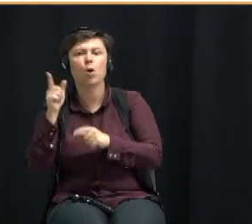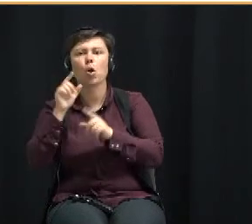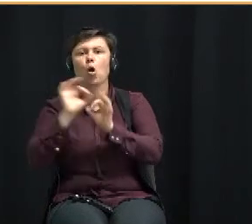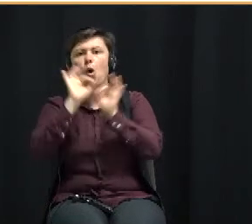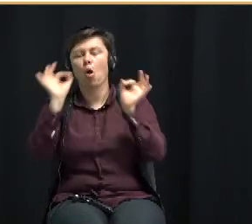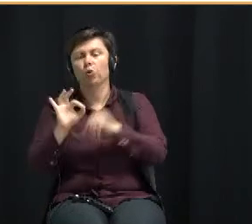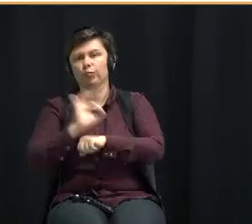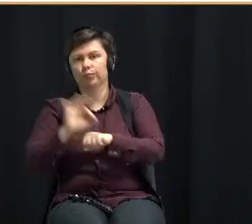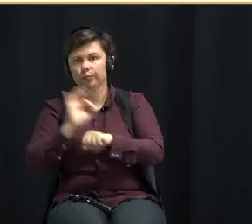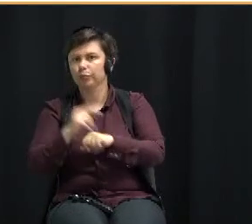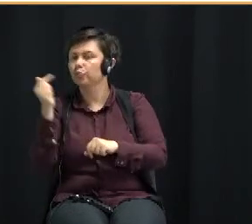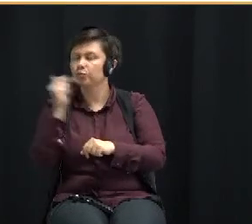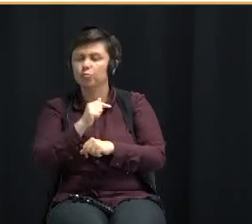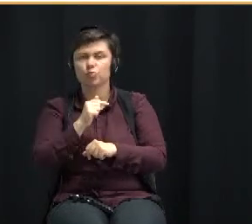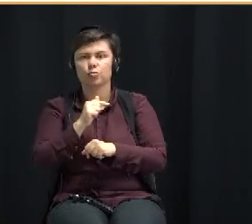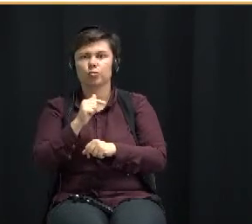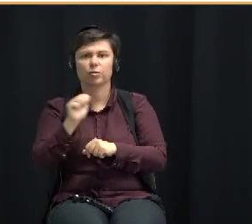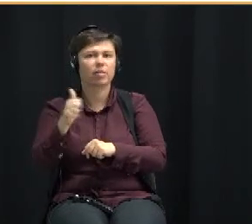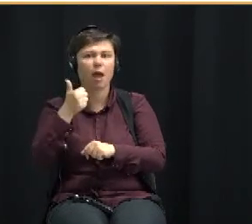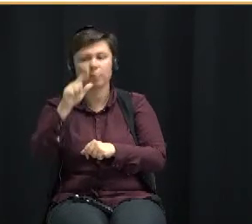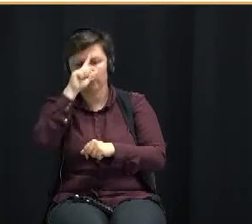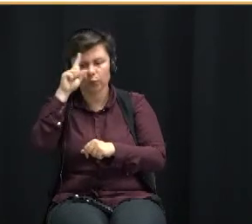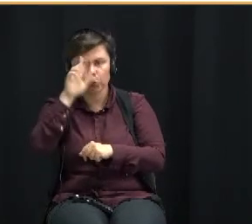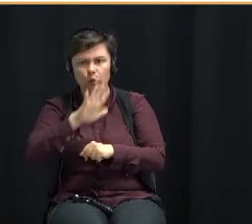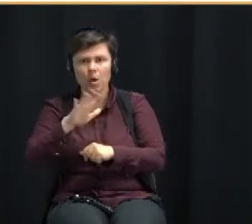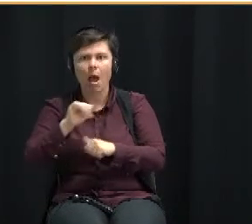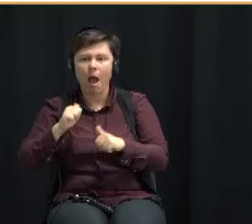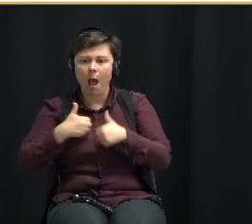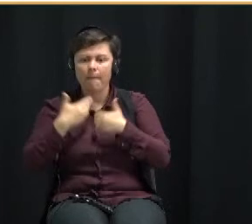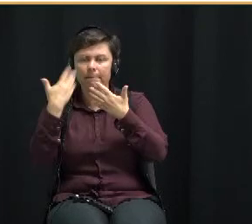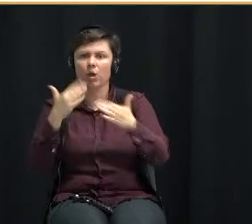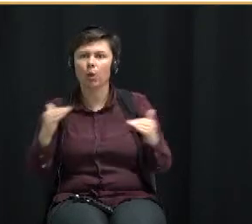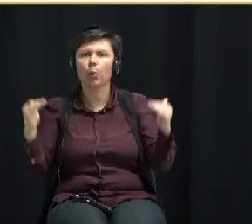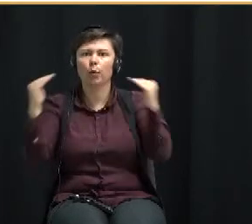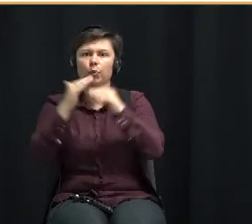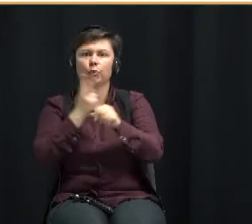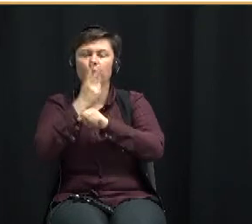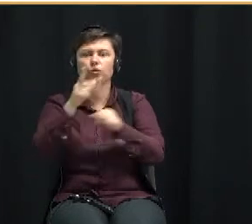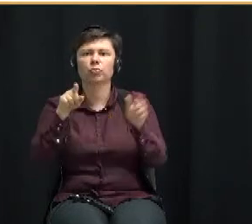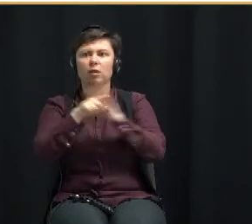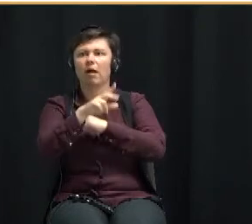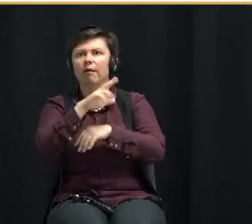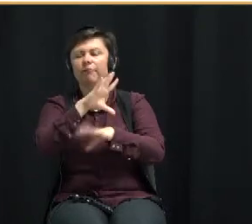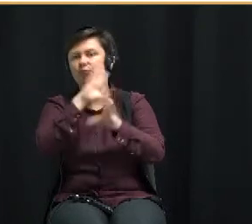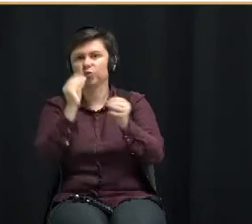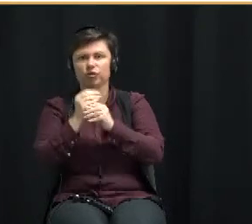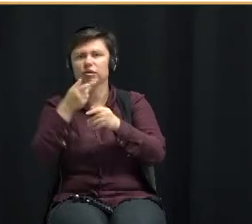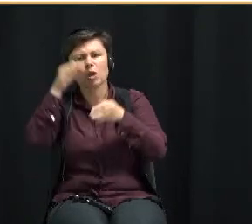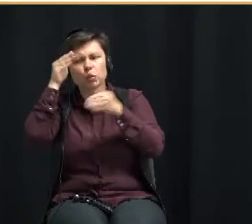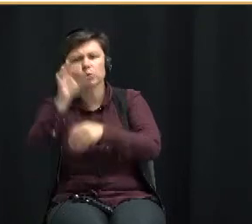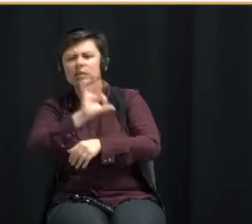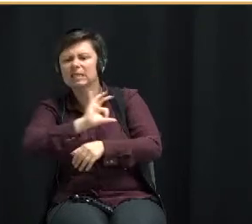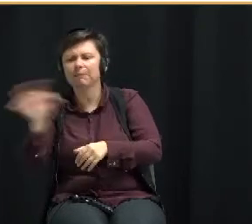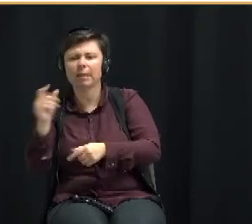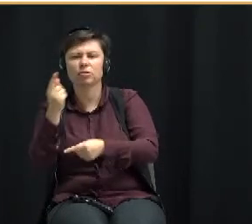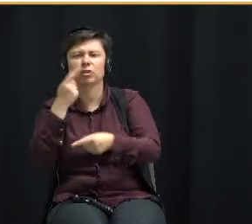equal terms easier. And also don't focus on specialized solutions for certain